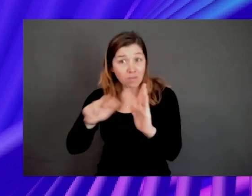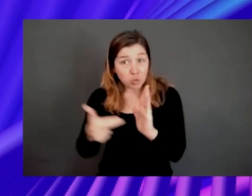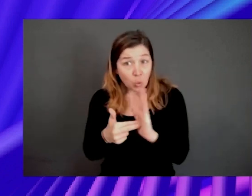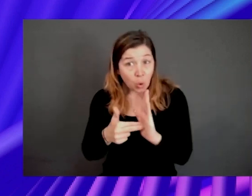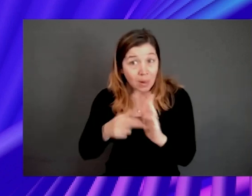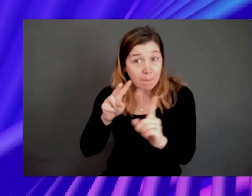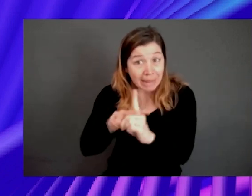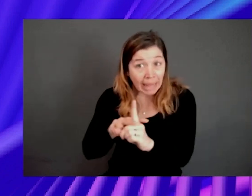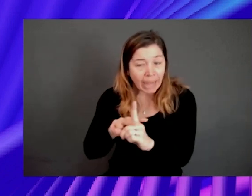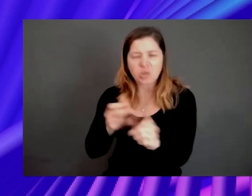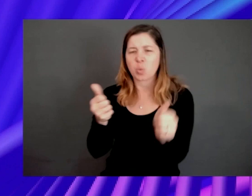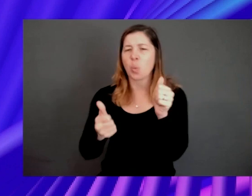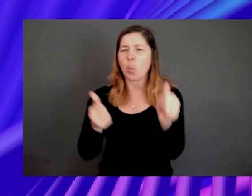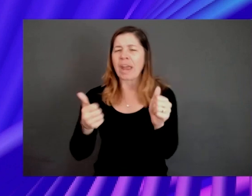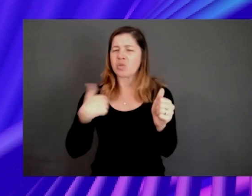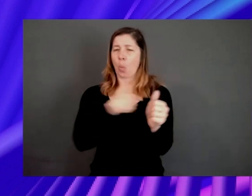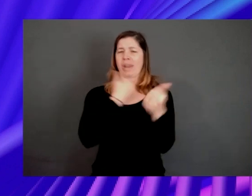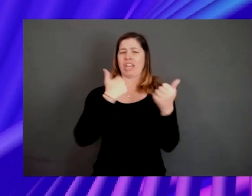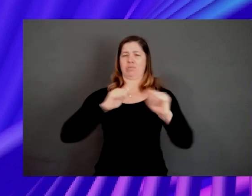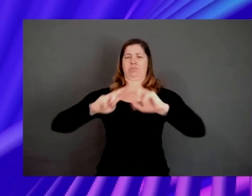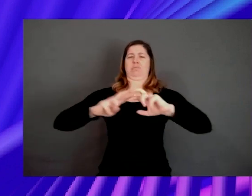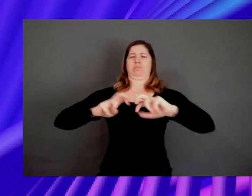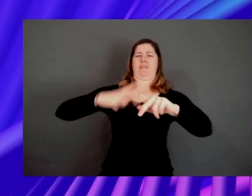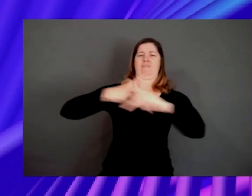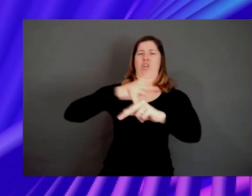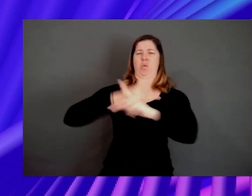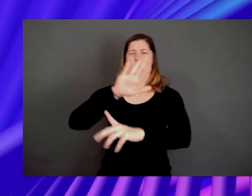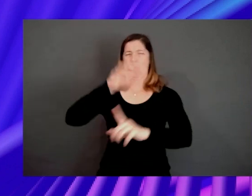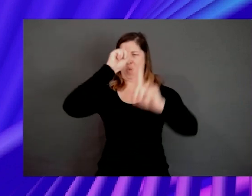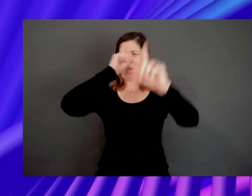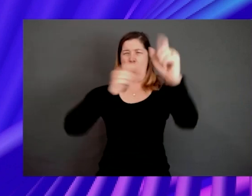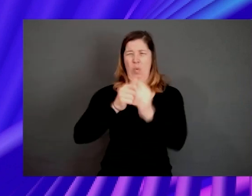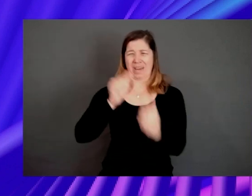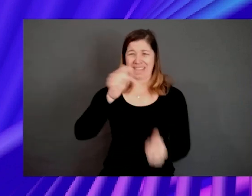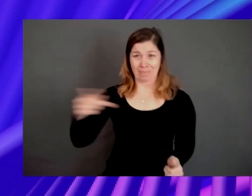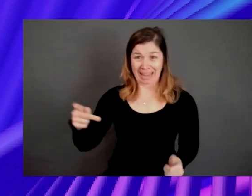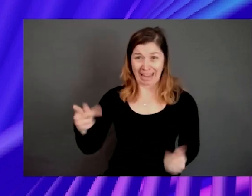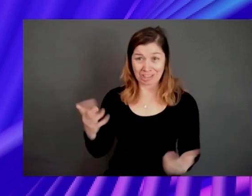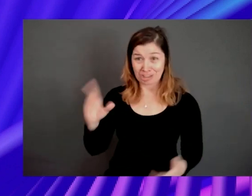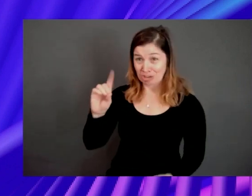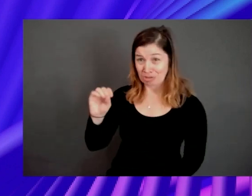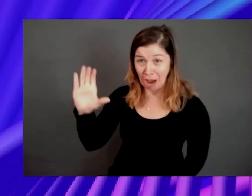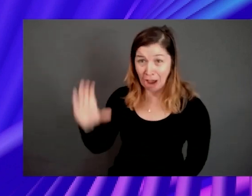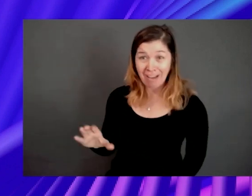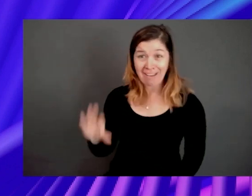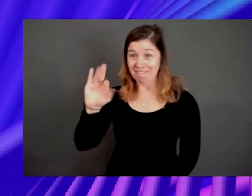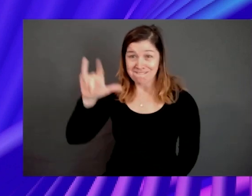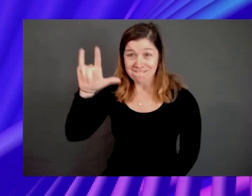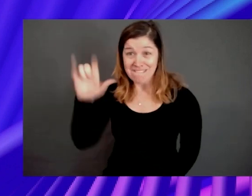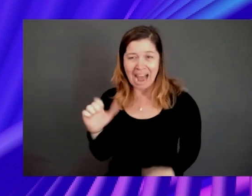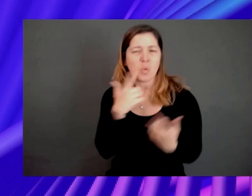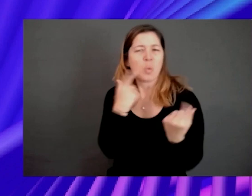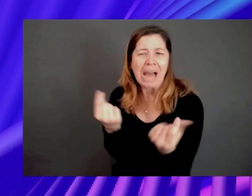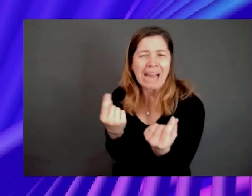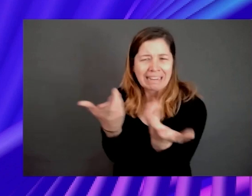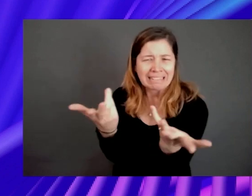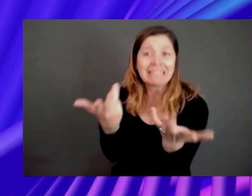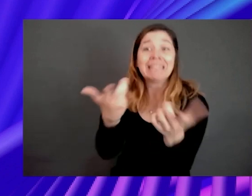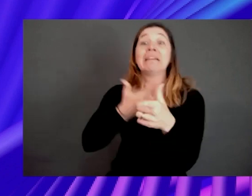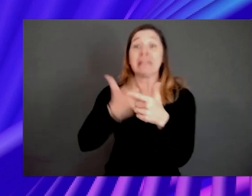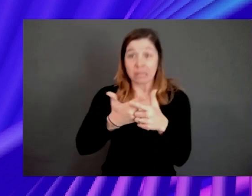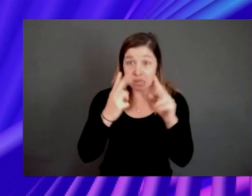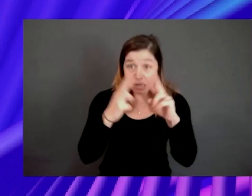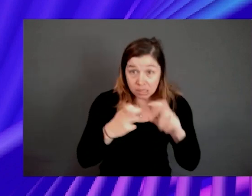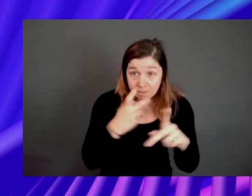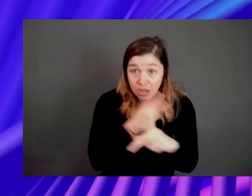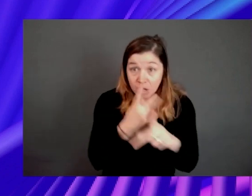kind of figure out what you're doing with the application. Do you have a Docker file? That type of stuff. And then based off that, let's see, okay,